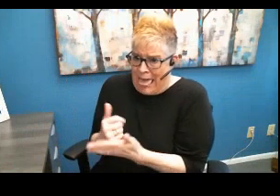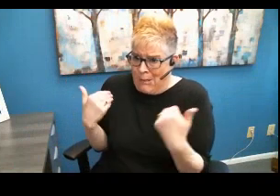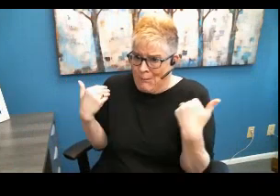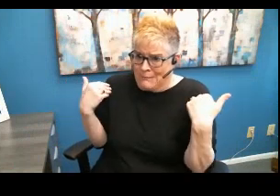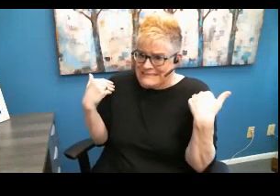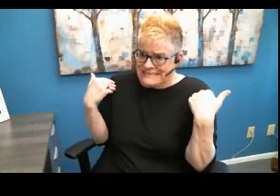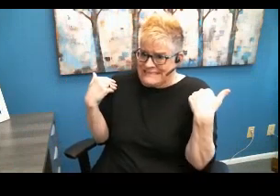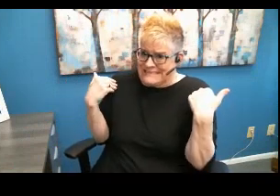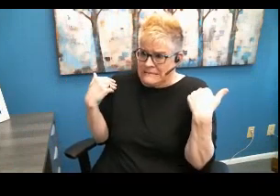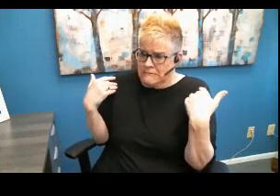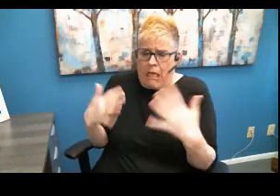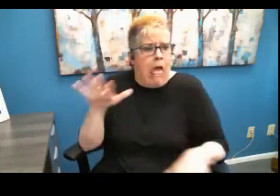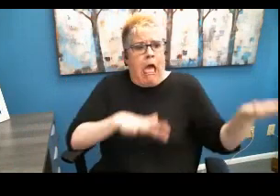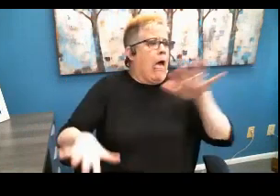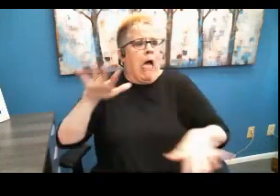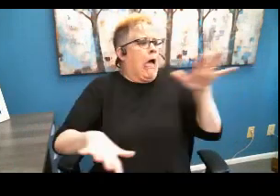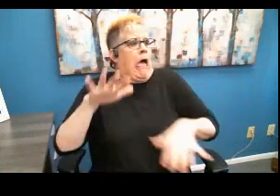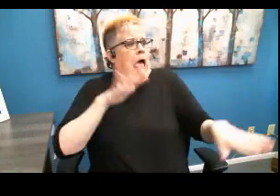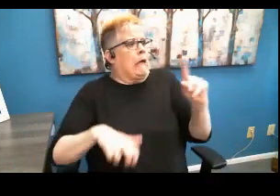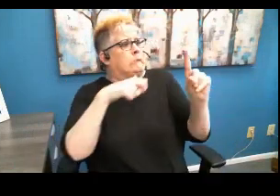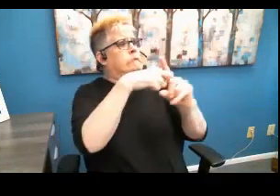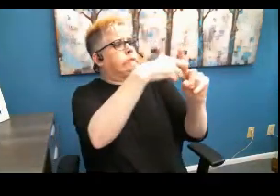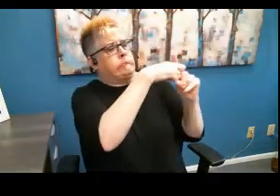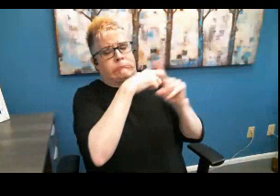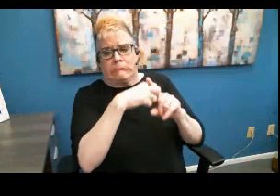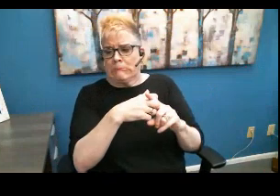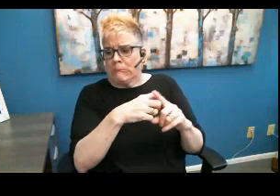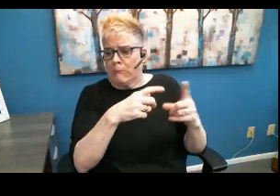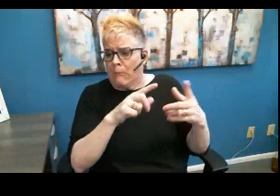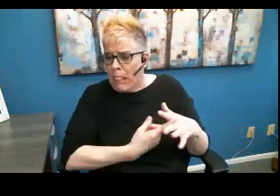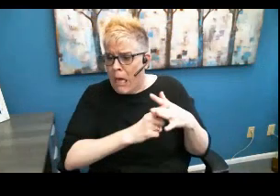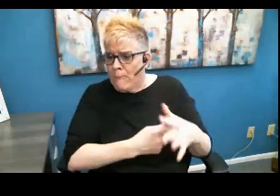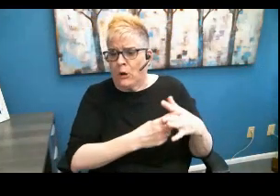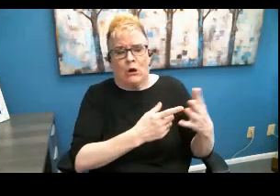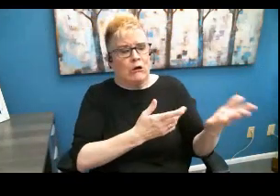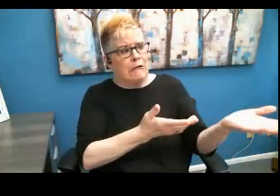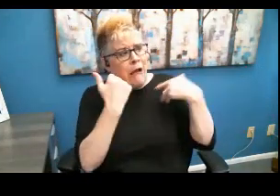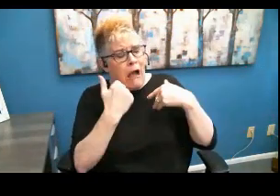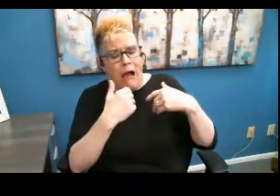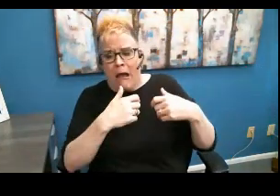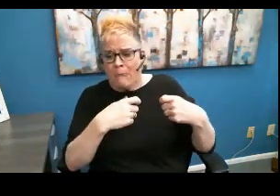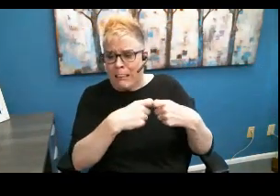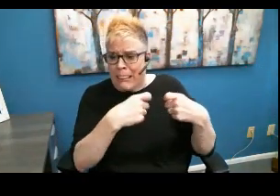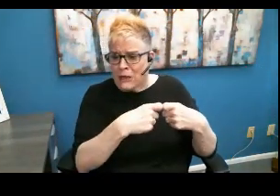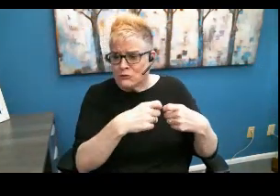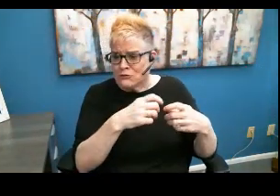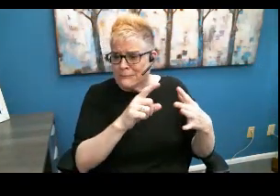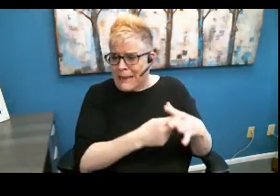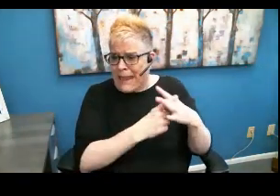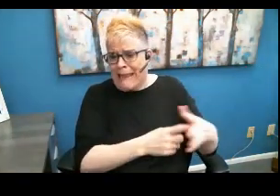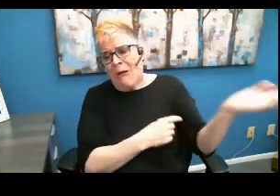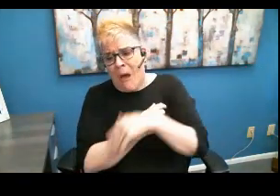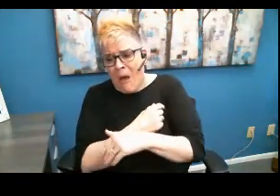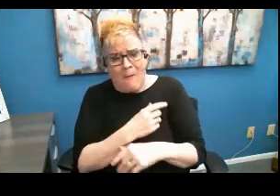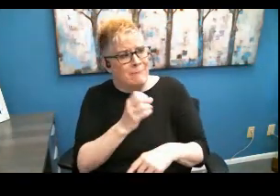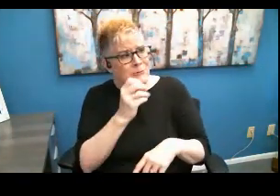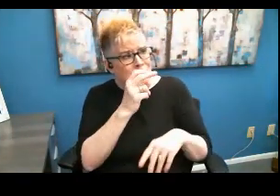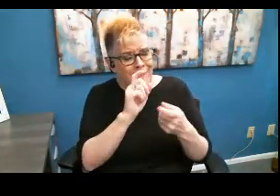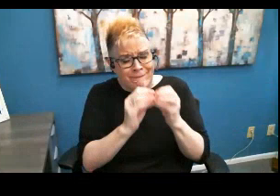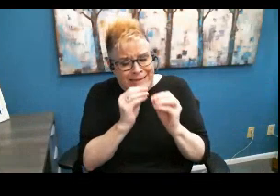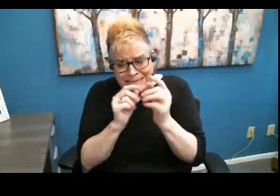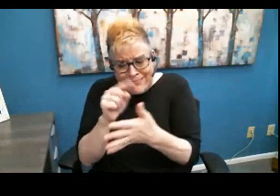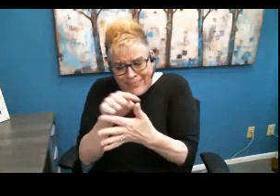they're scrambling and trying to get a mechanical contractor or plumber to come in and fix their furnace so they can get their heat back on or water heating